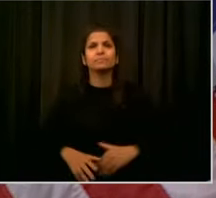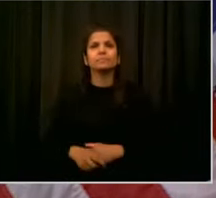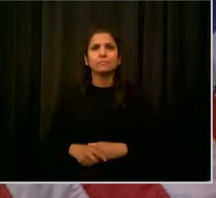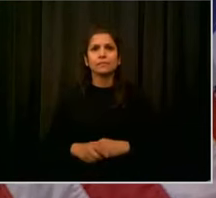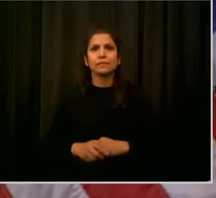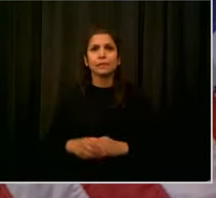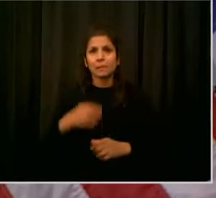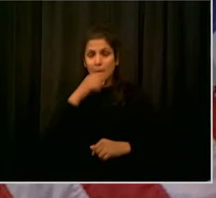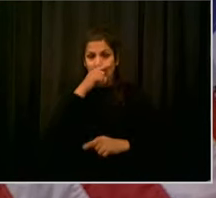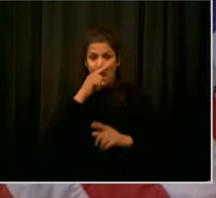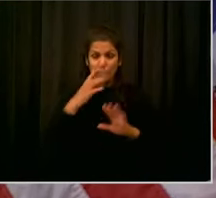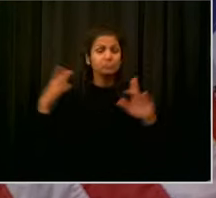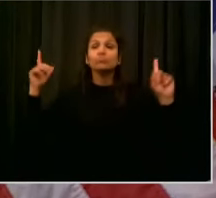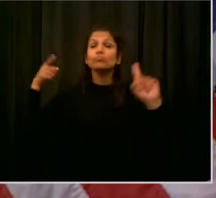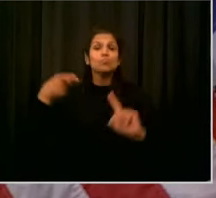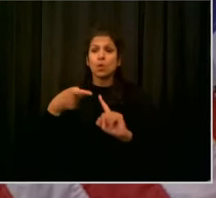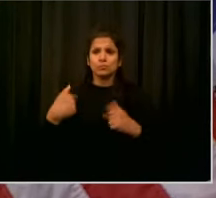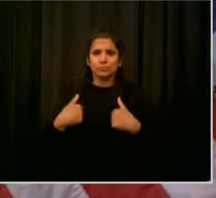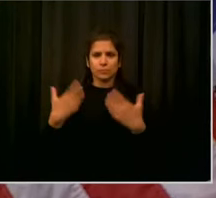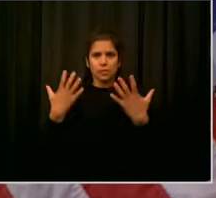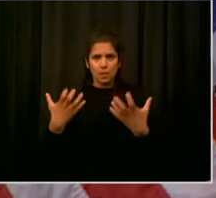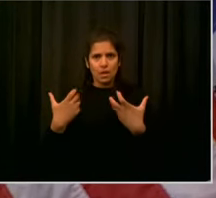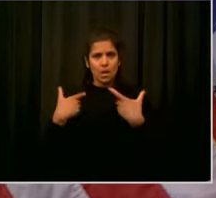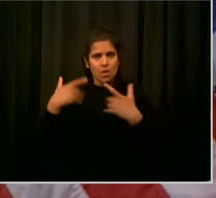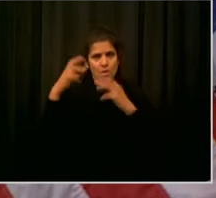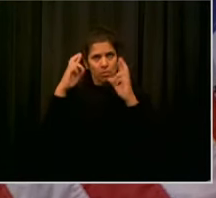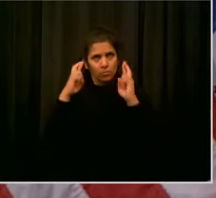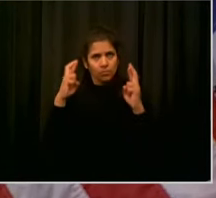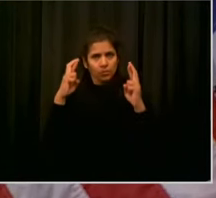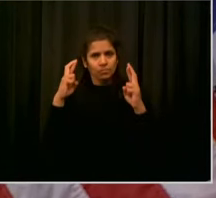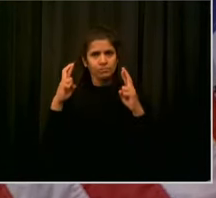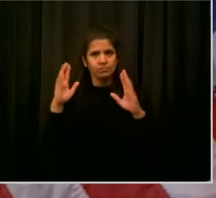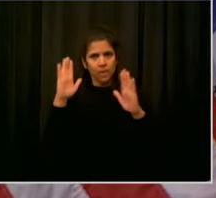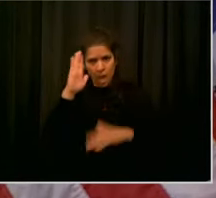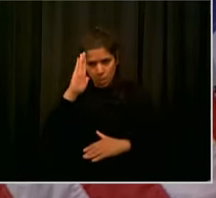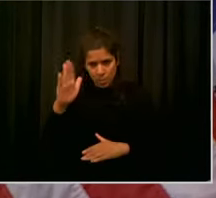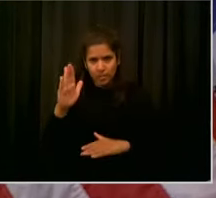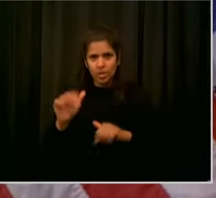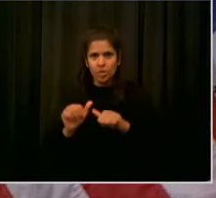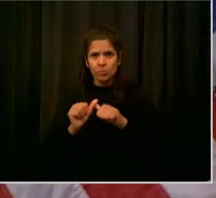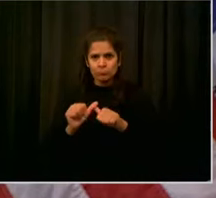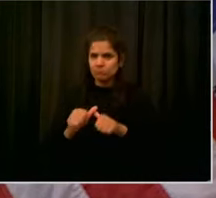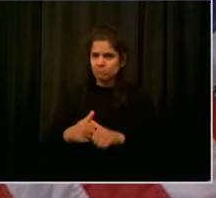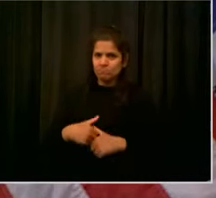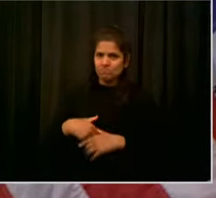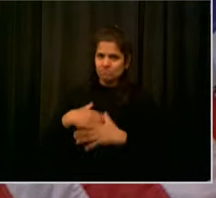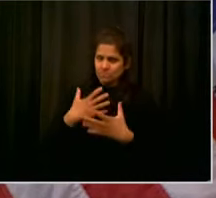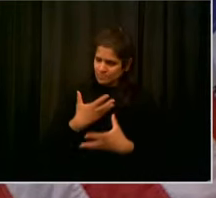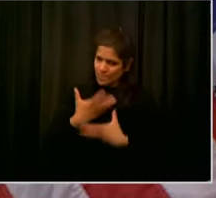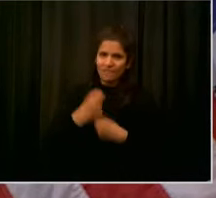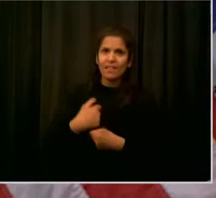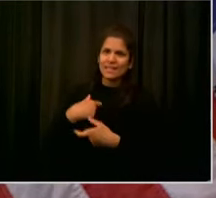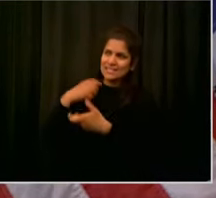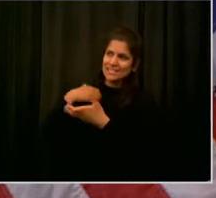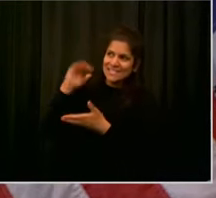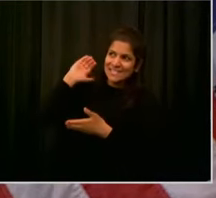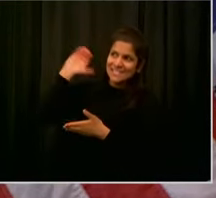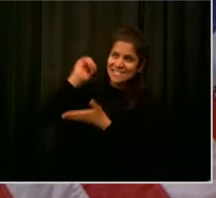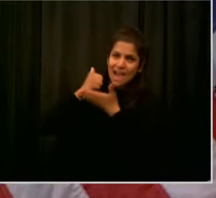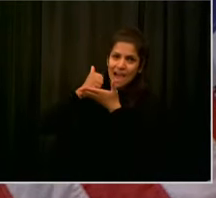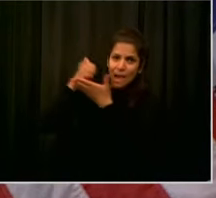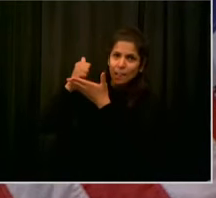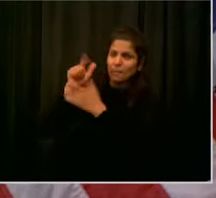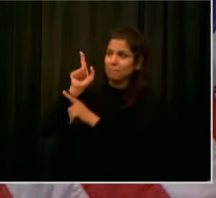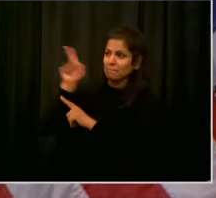borrowing capacity, only to use as a last resort. But we've got to have some resources of some kind, or else we will not be able to